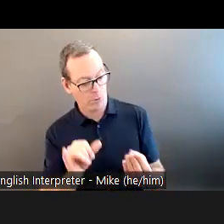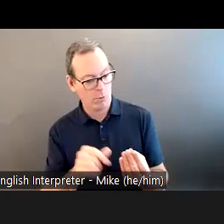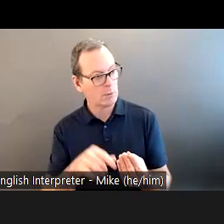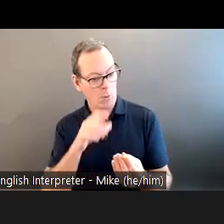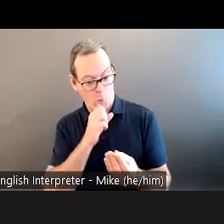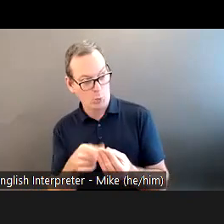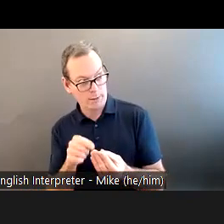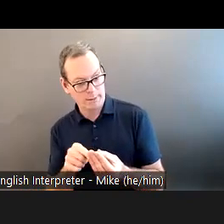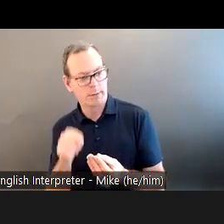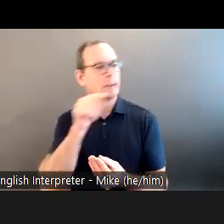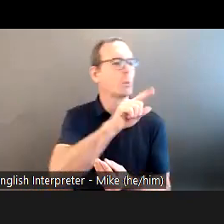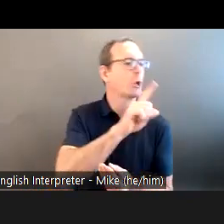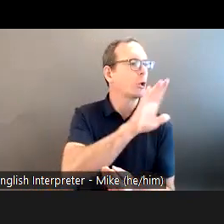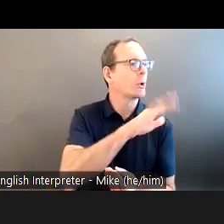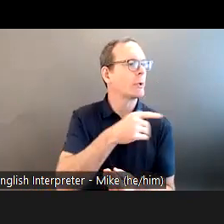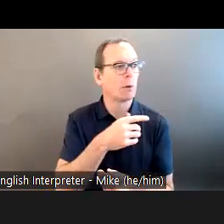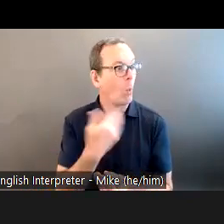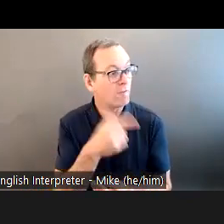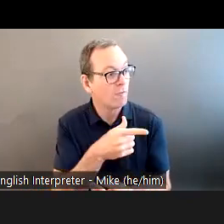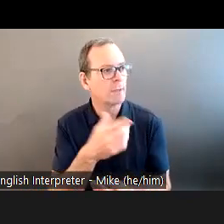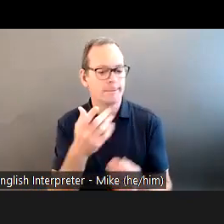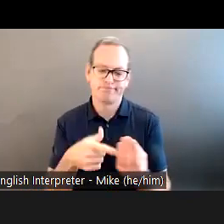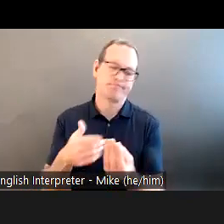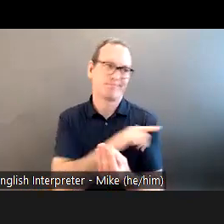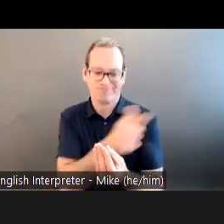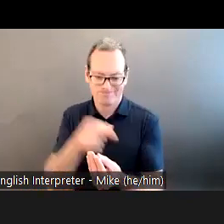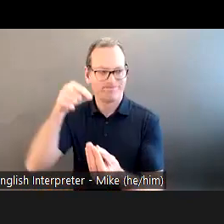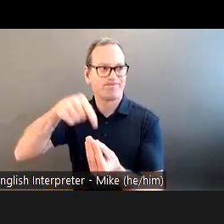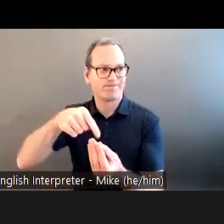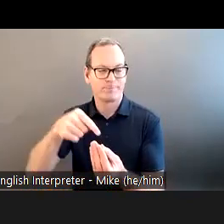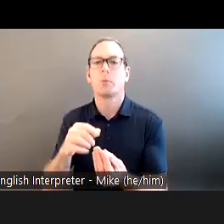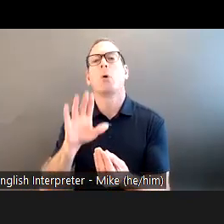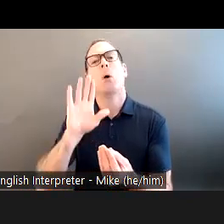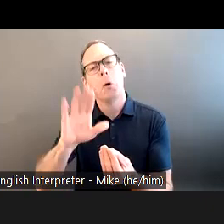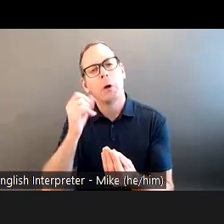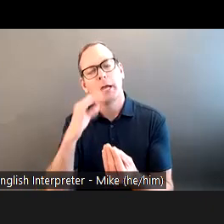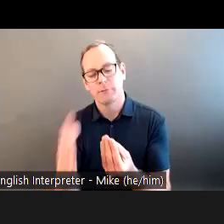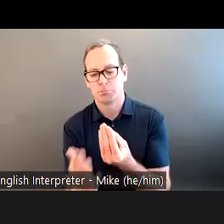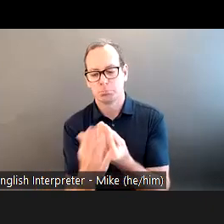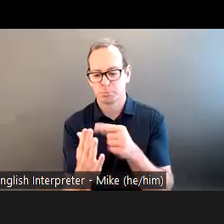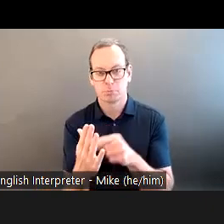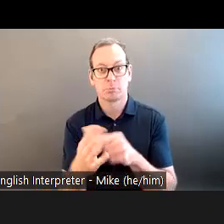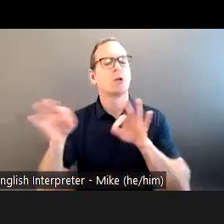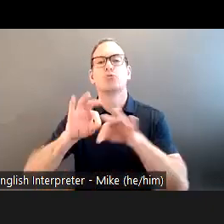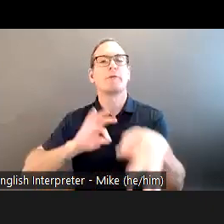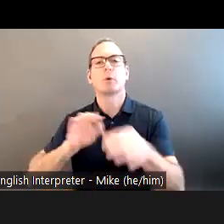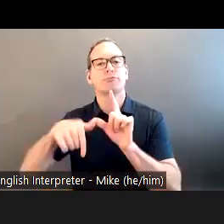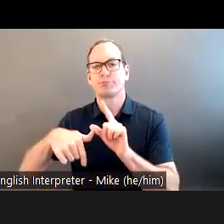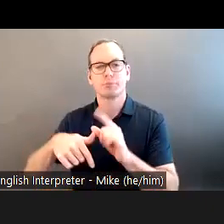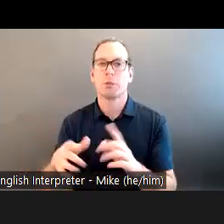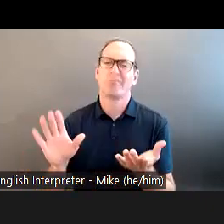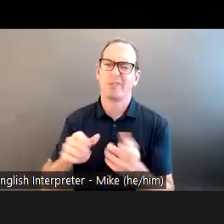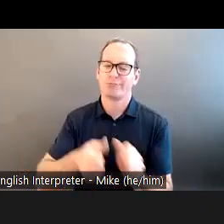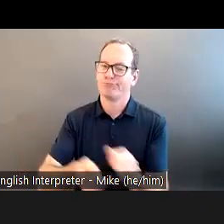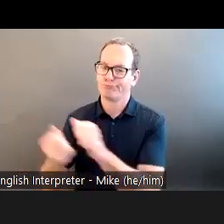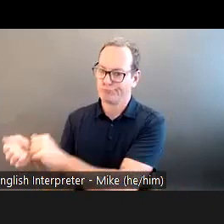on the last signed one that you receive, unless there's a revocation. If that's attached to the document, don't rely on that. And this is